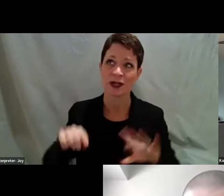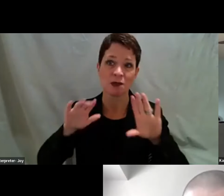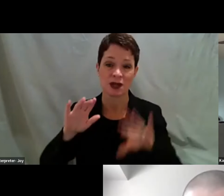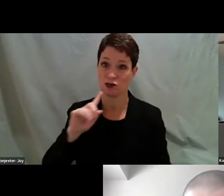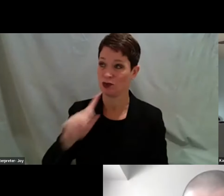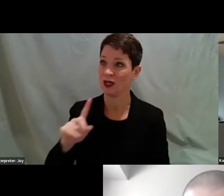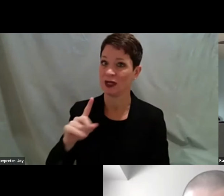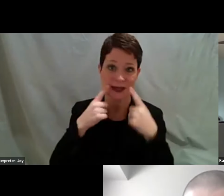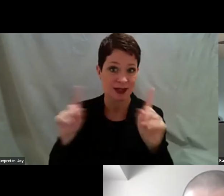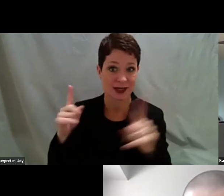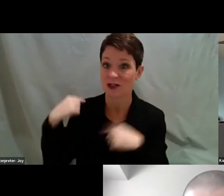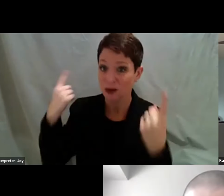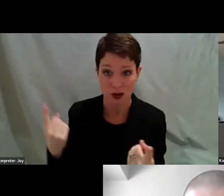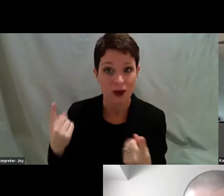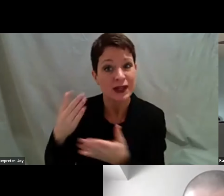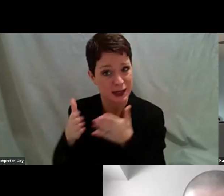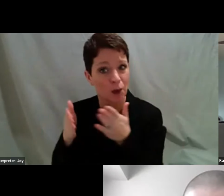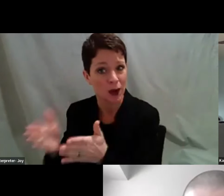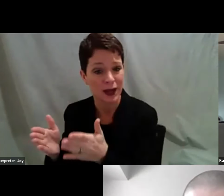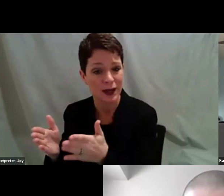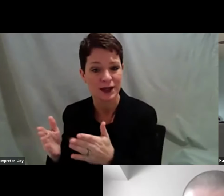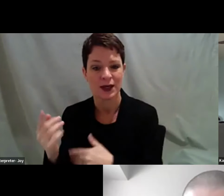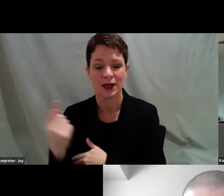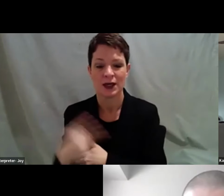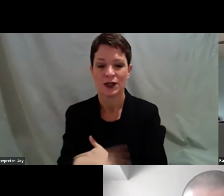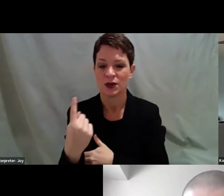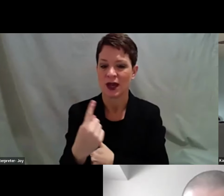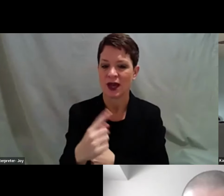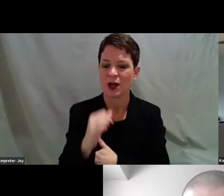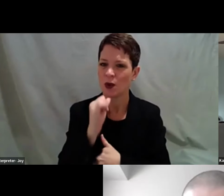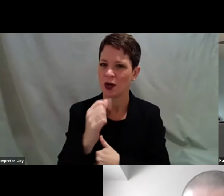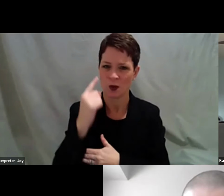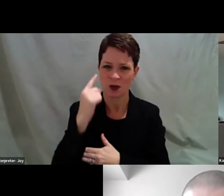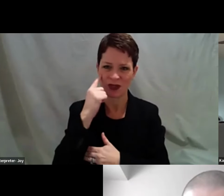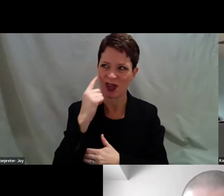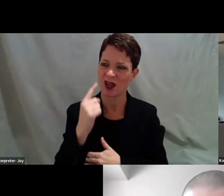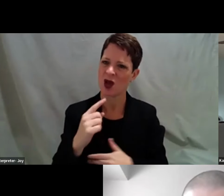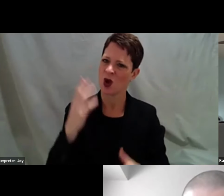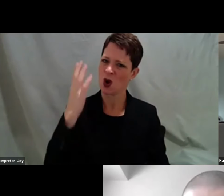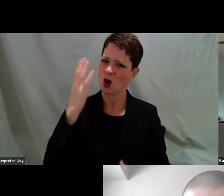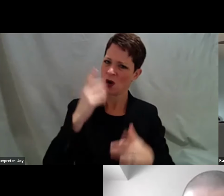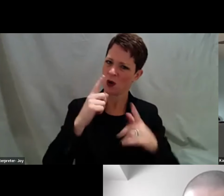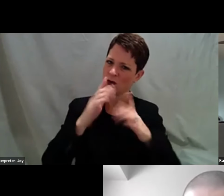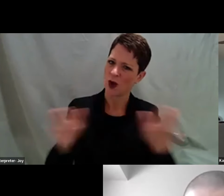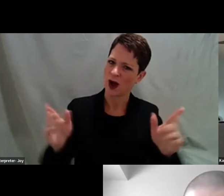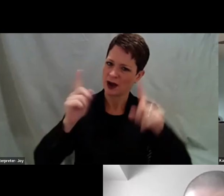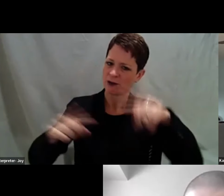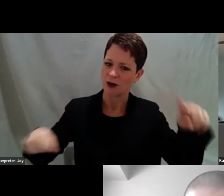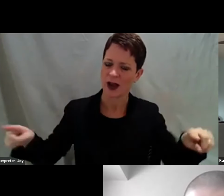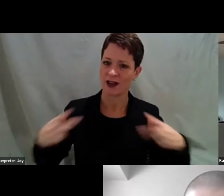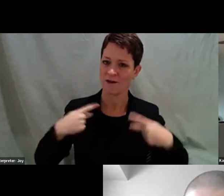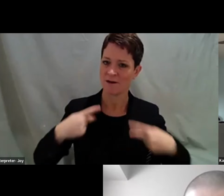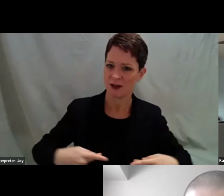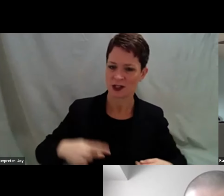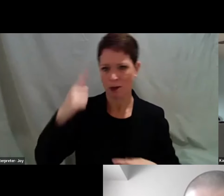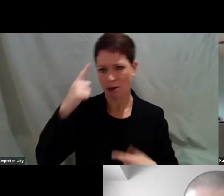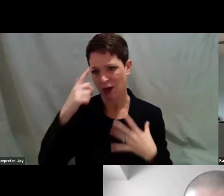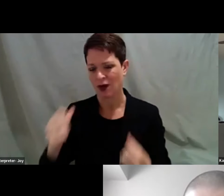spectacularly successful. Today, we do not think twice to identify a wide variety of physical and mental